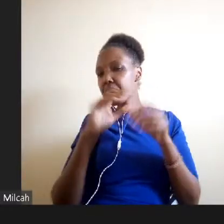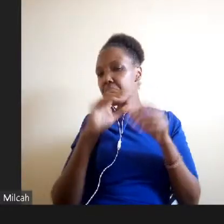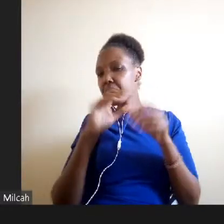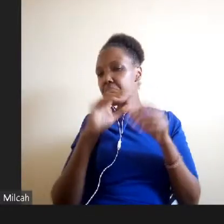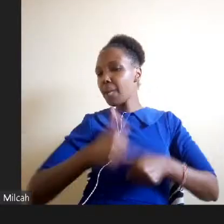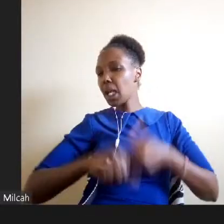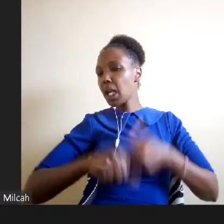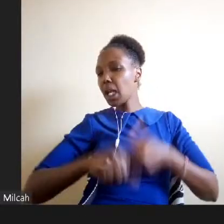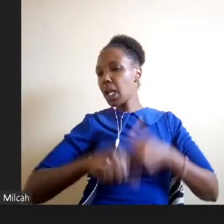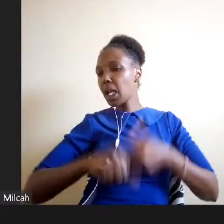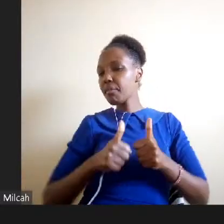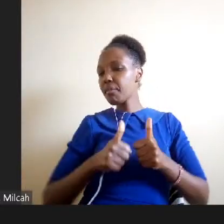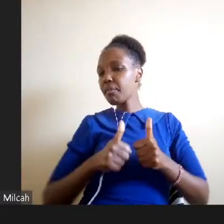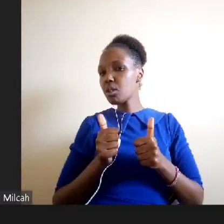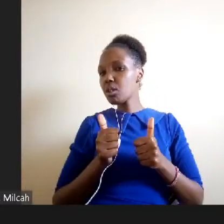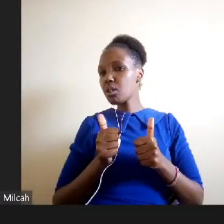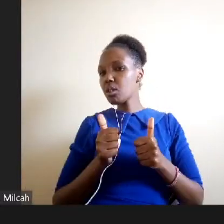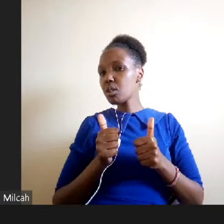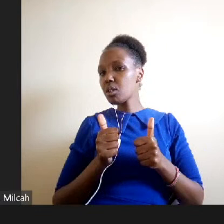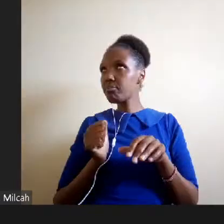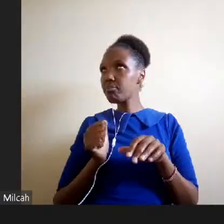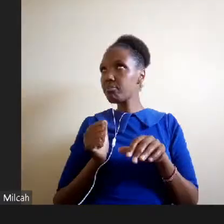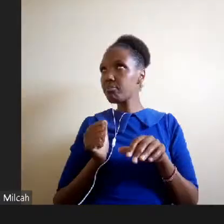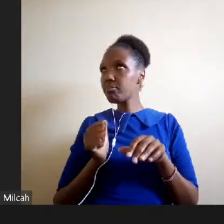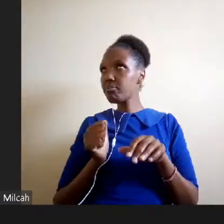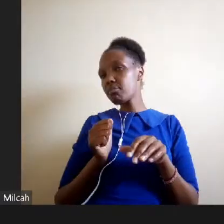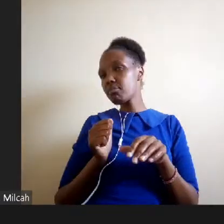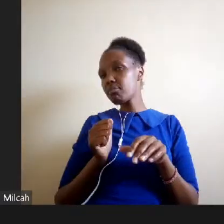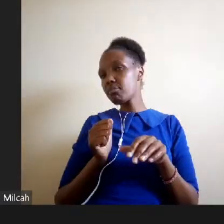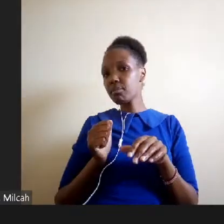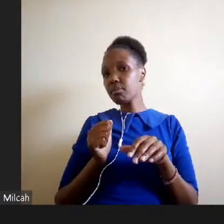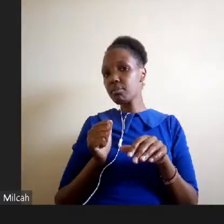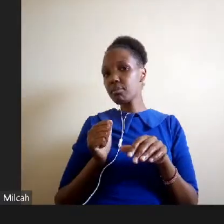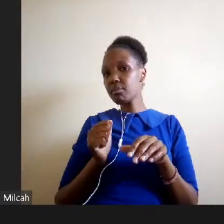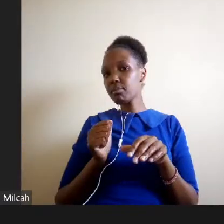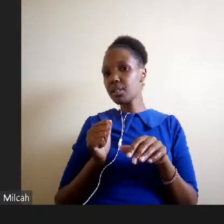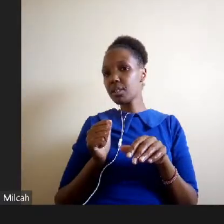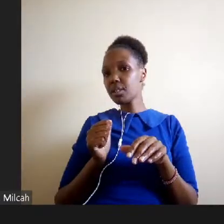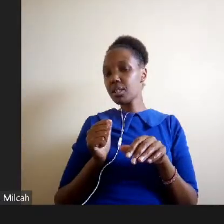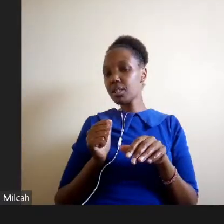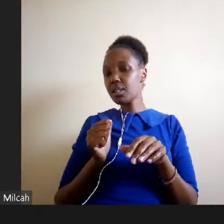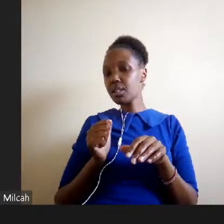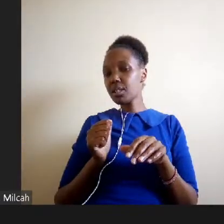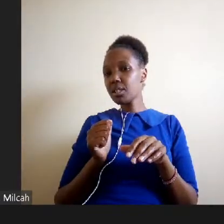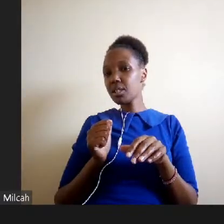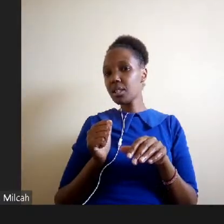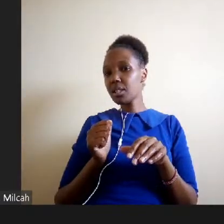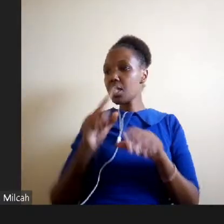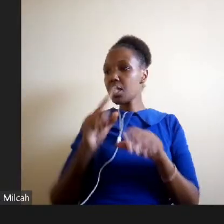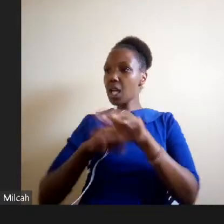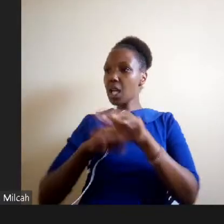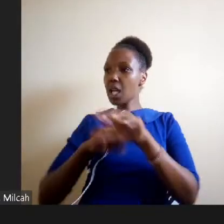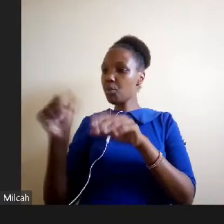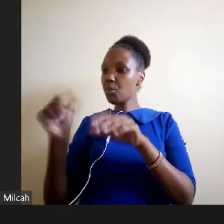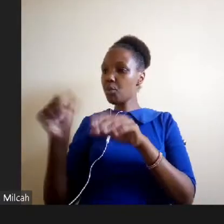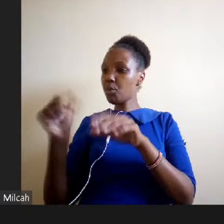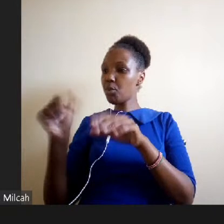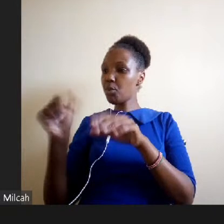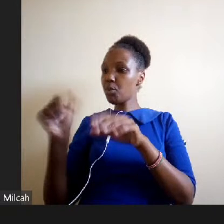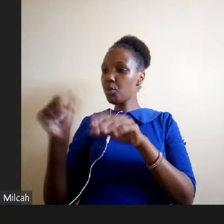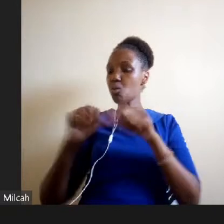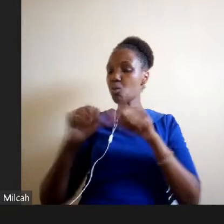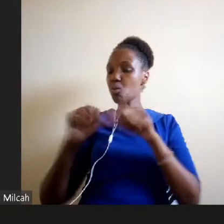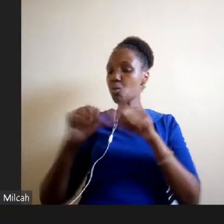was growing up, is what was called mchongwano. In the playground, we used to call bands mchongwano. So if you are familiar with that word